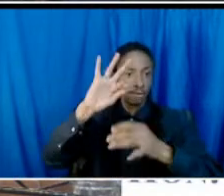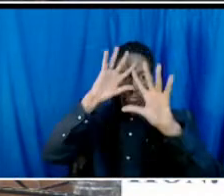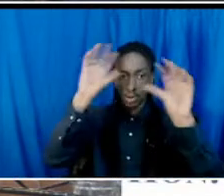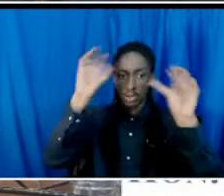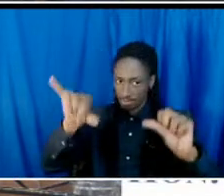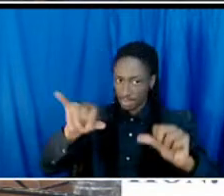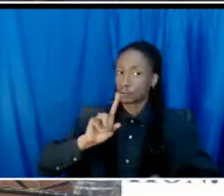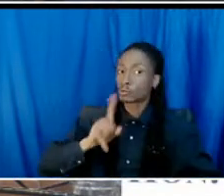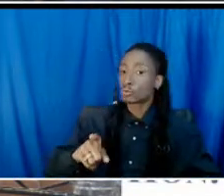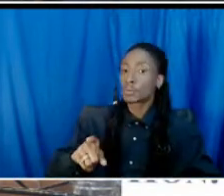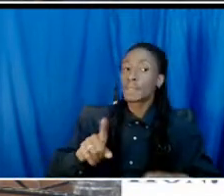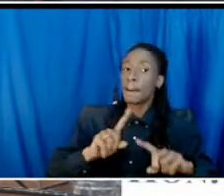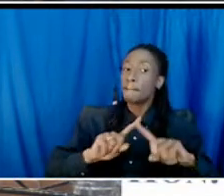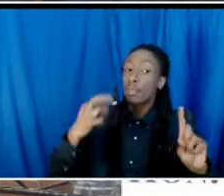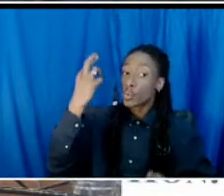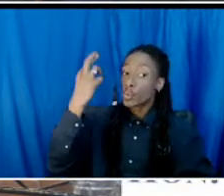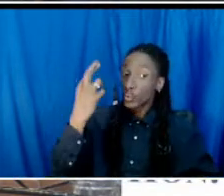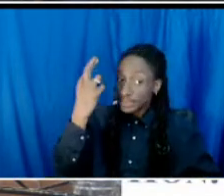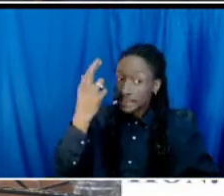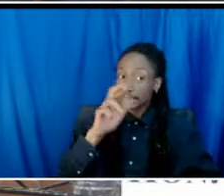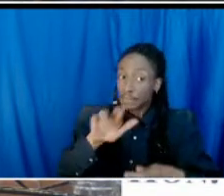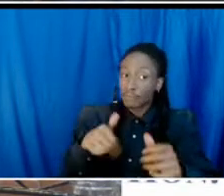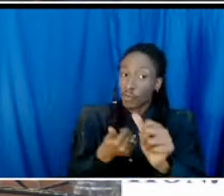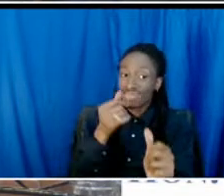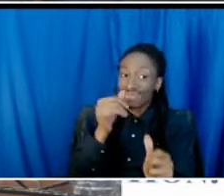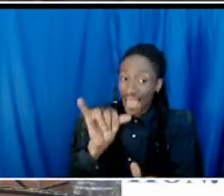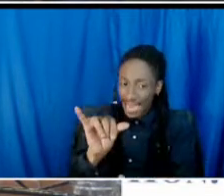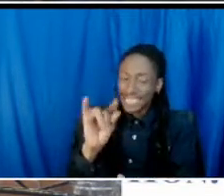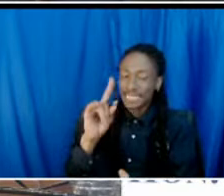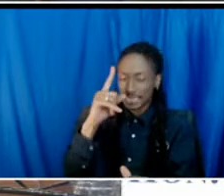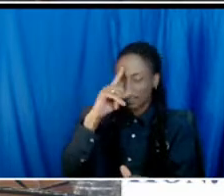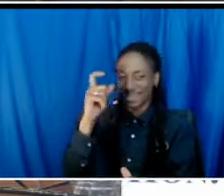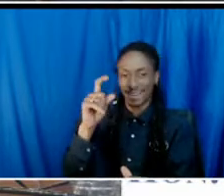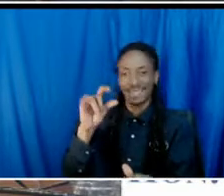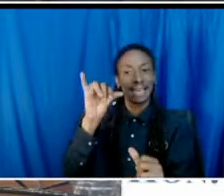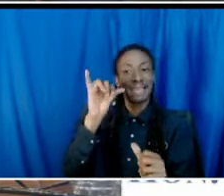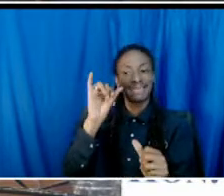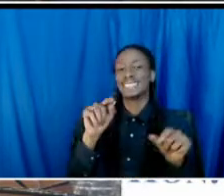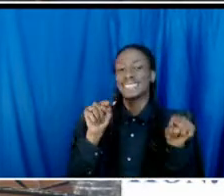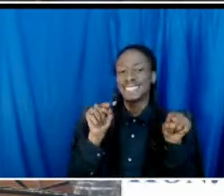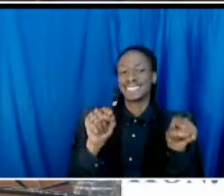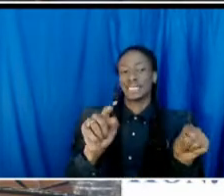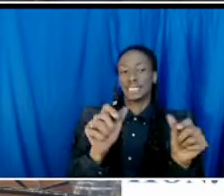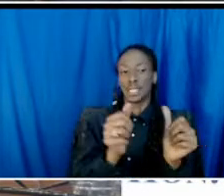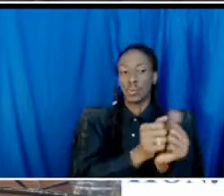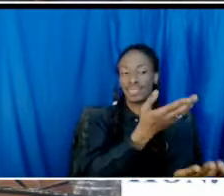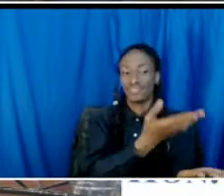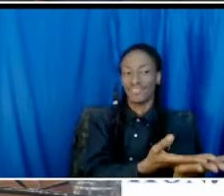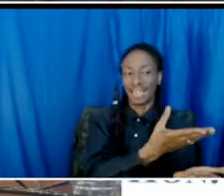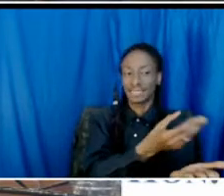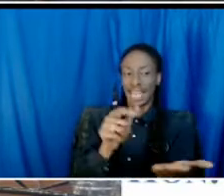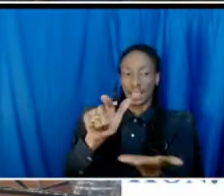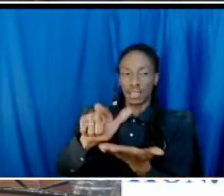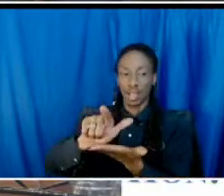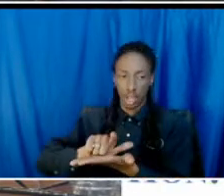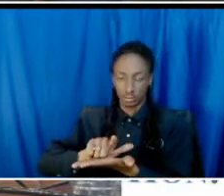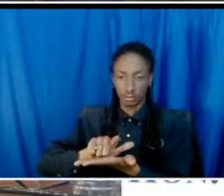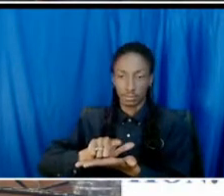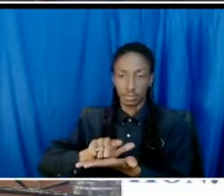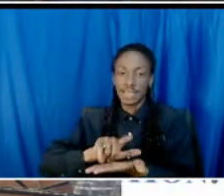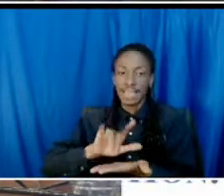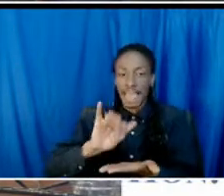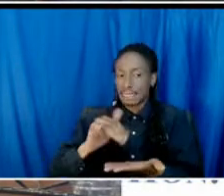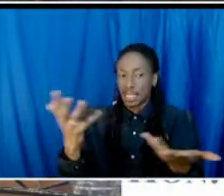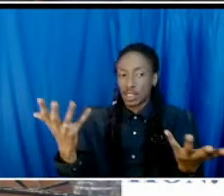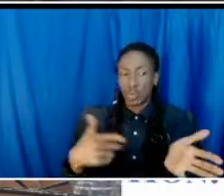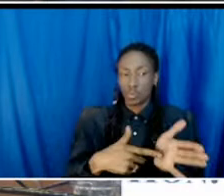But the reason for that is because that's what's consistent with the facts and the law, and that's what's required under